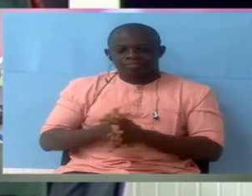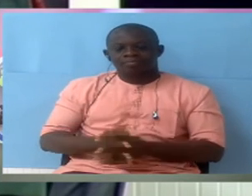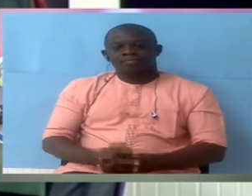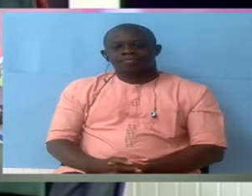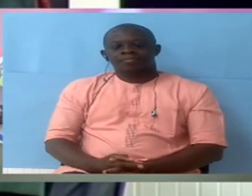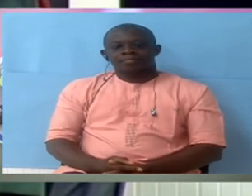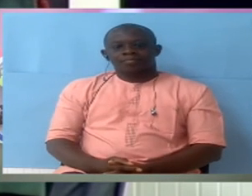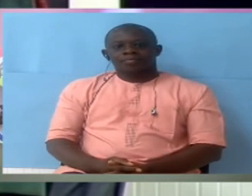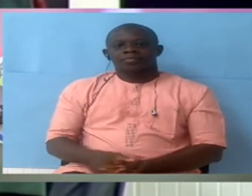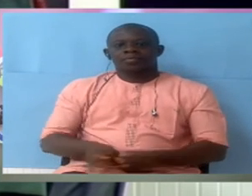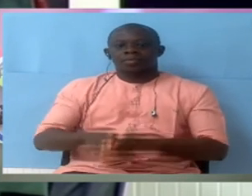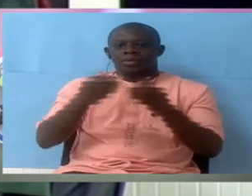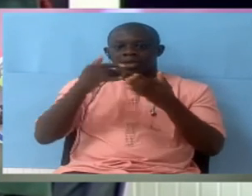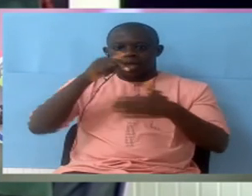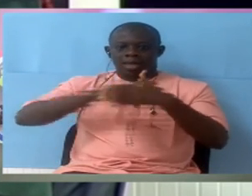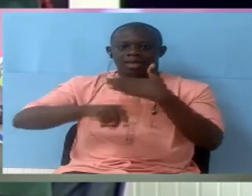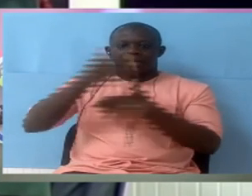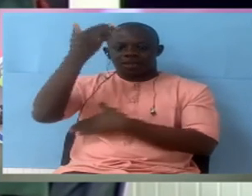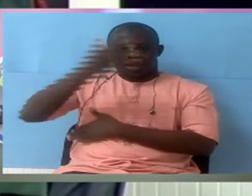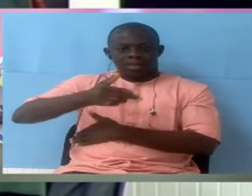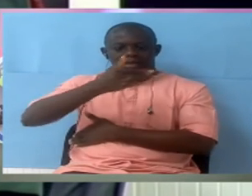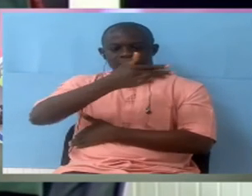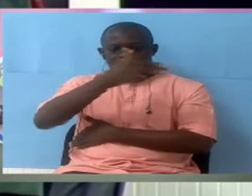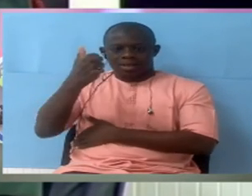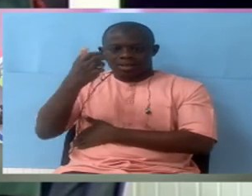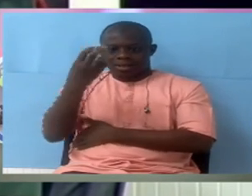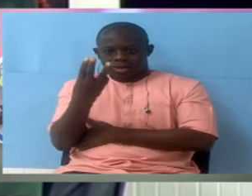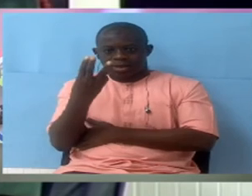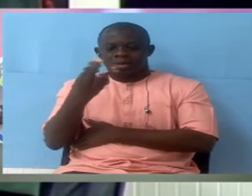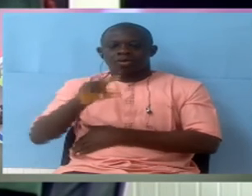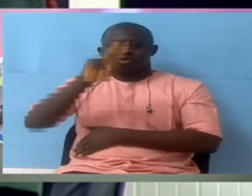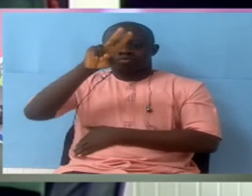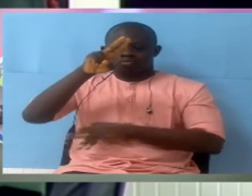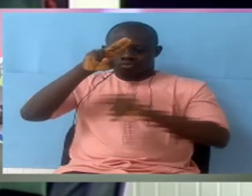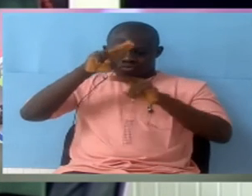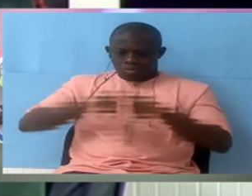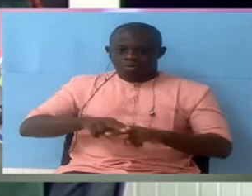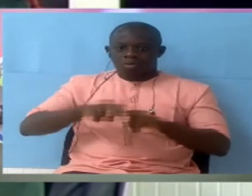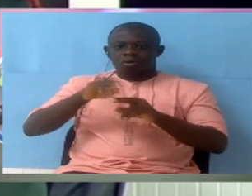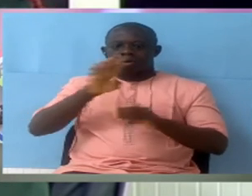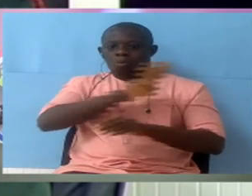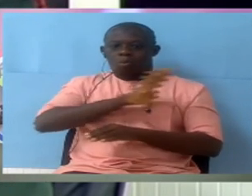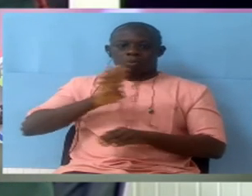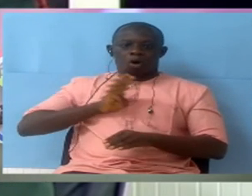paré in 1993 I sat to the cadet selection board atum